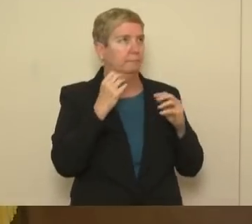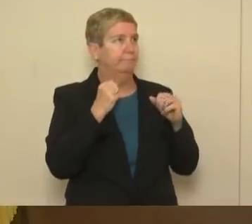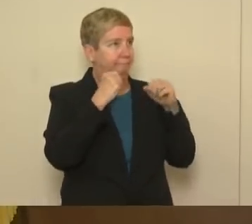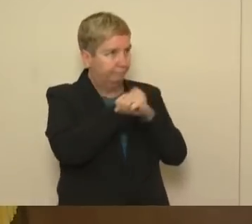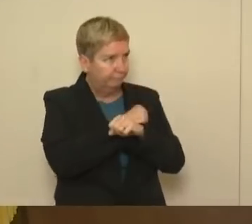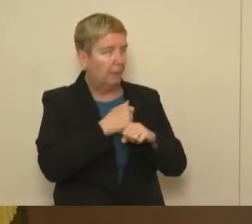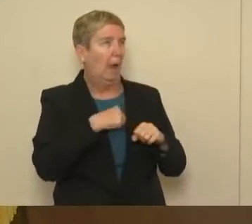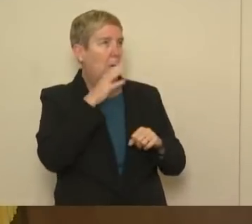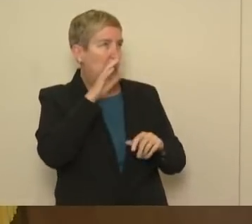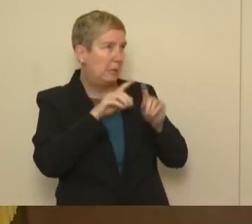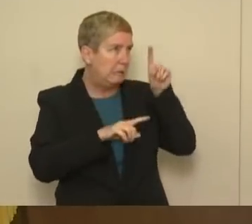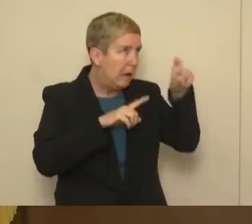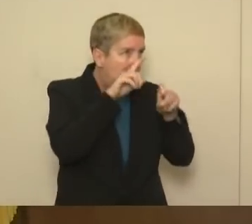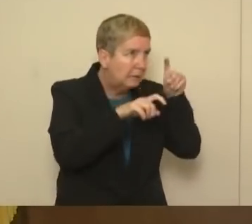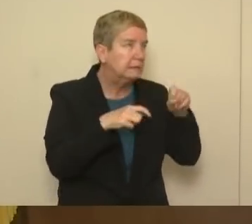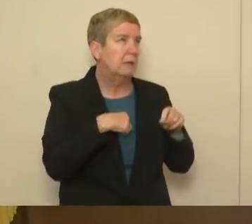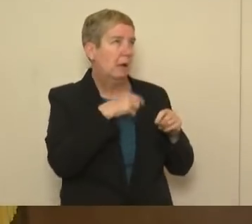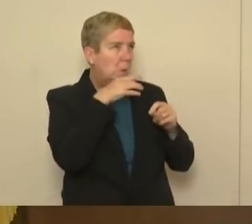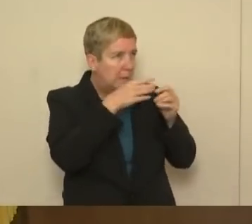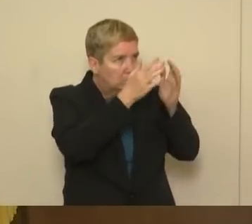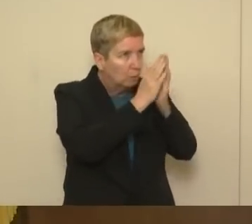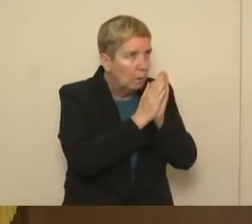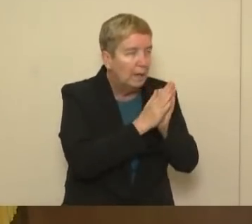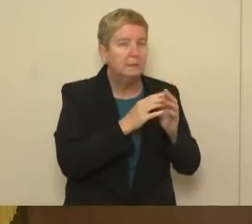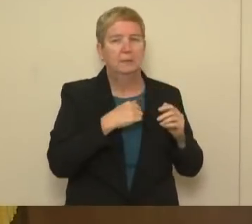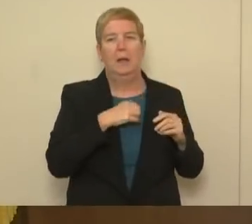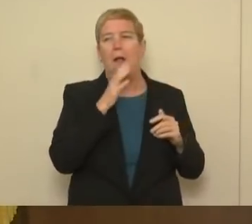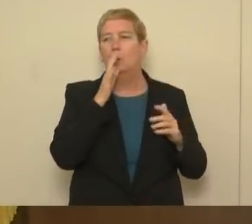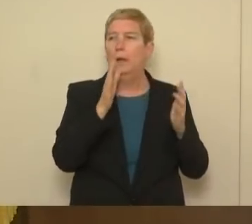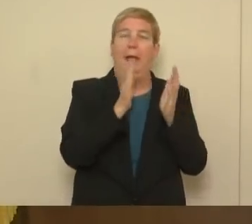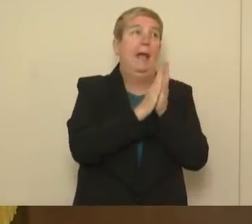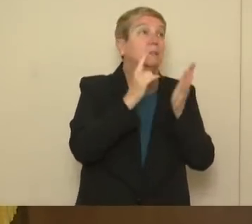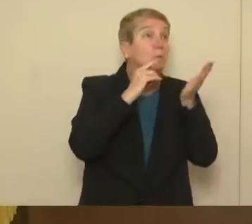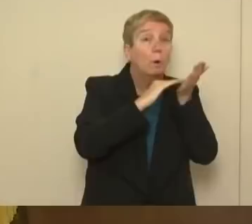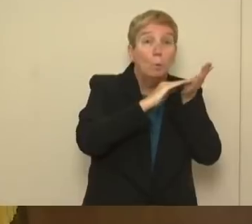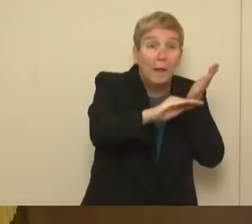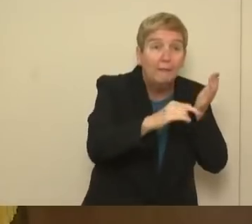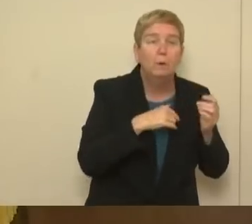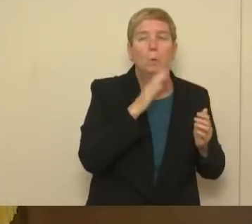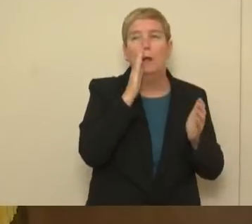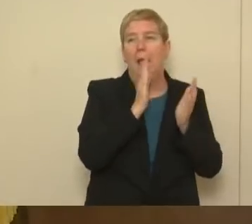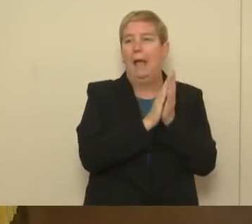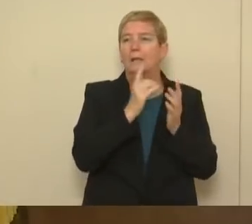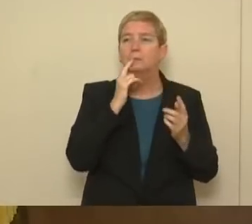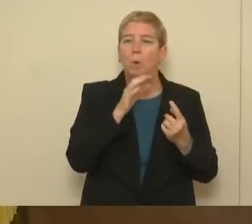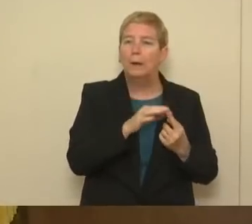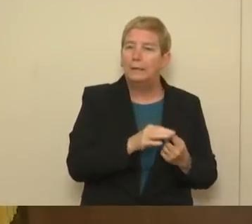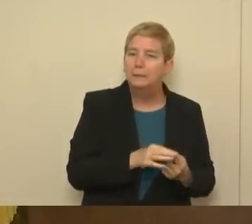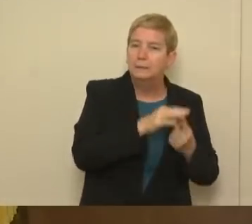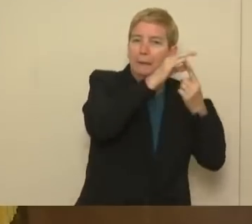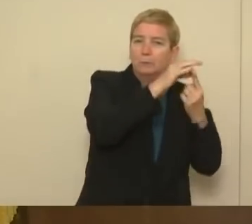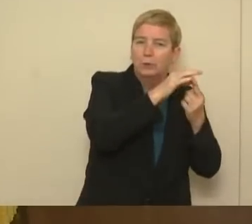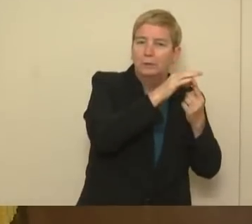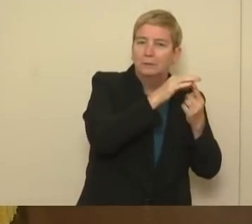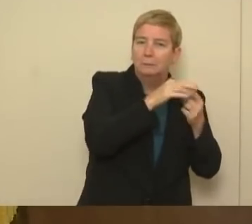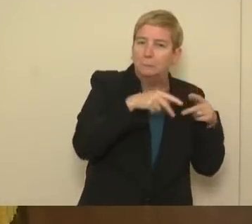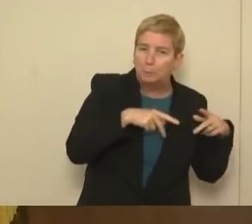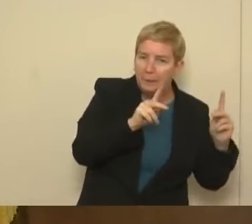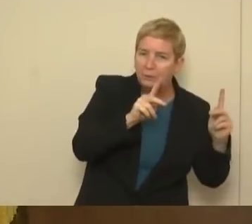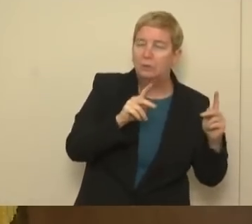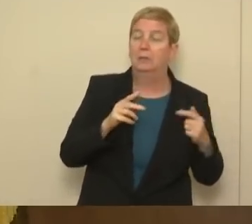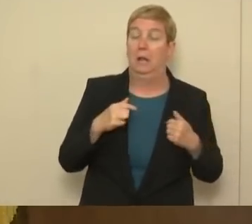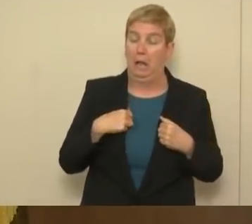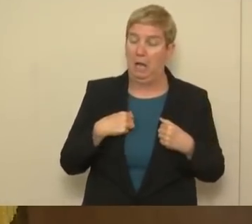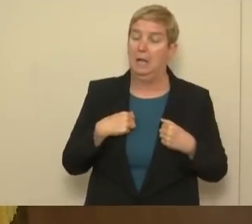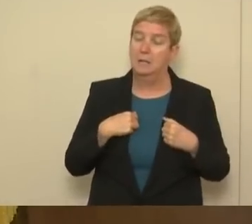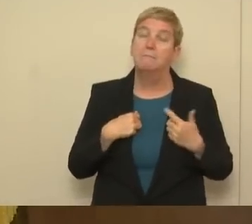House, asking to see if we can get either a waiver or exceptions to that, and really highlighting. And I highlighted for